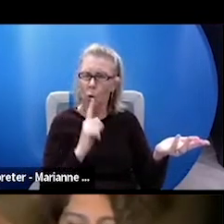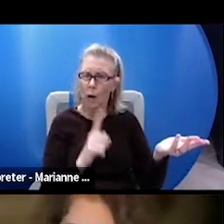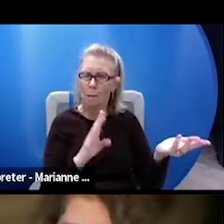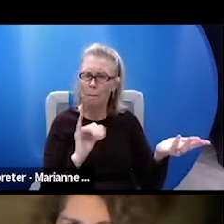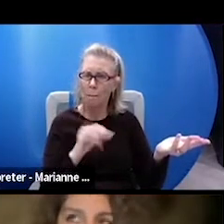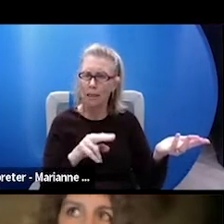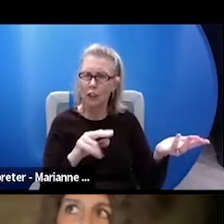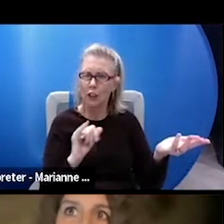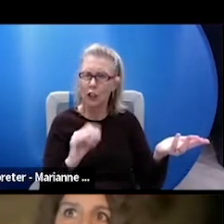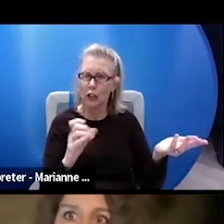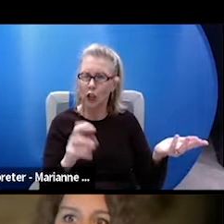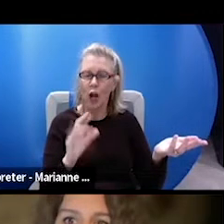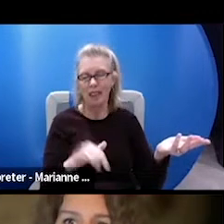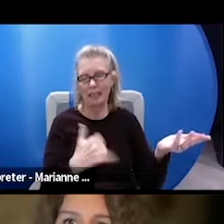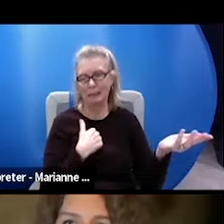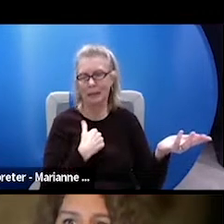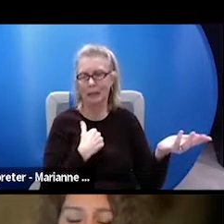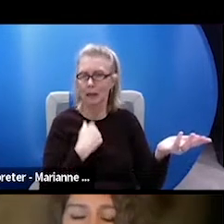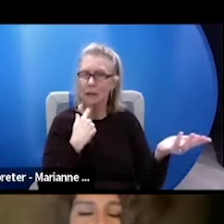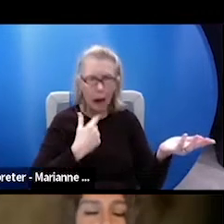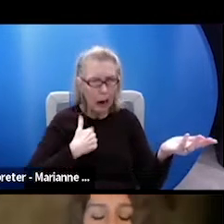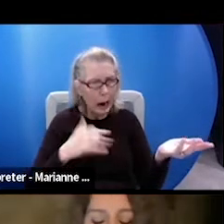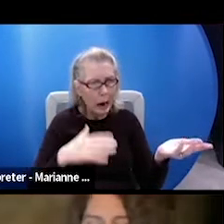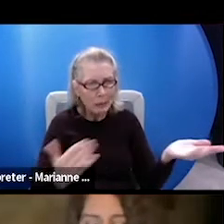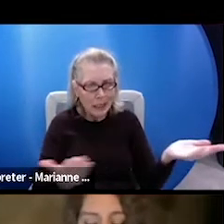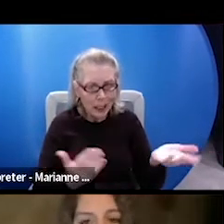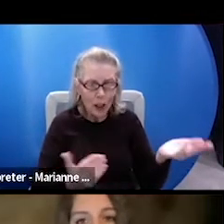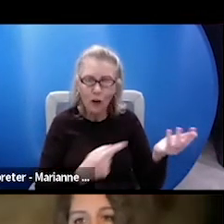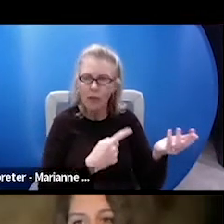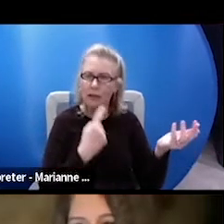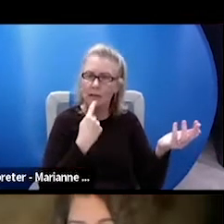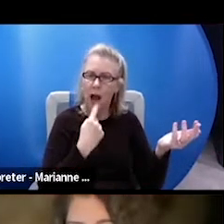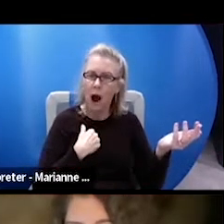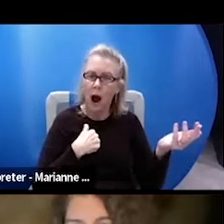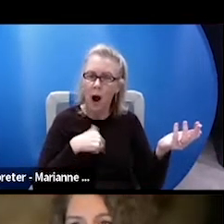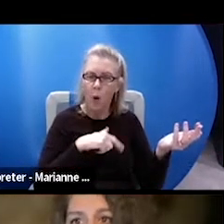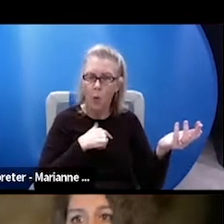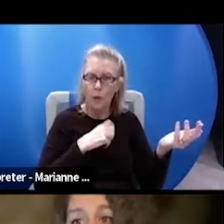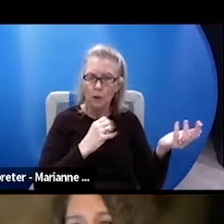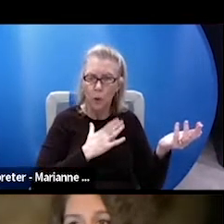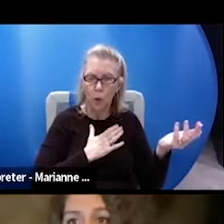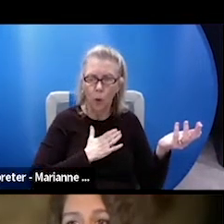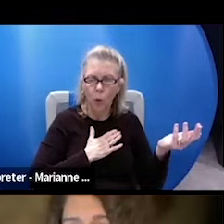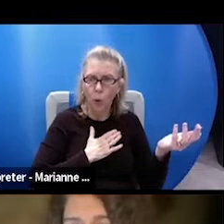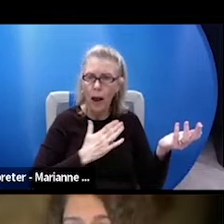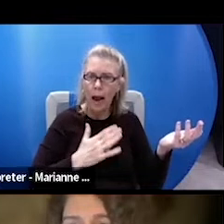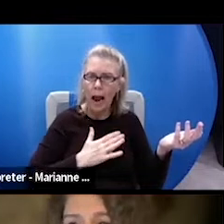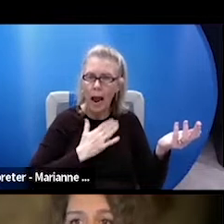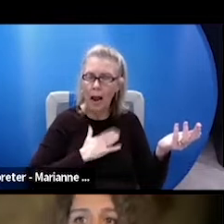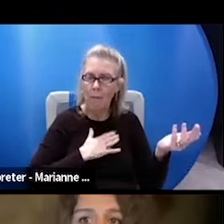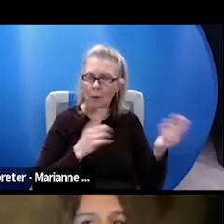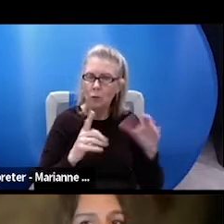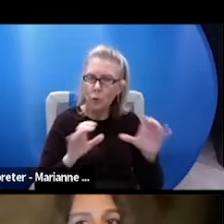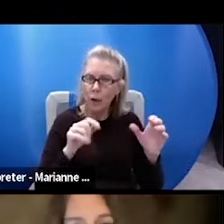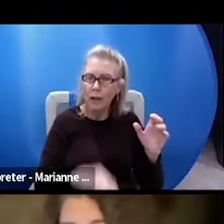would be me, obviously. And I said, "I'm here." And they said, "We are so happy you're doing this. We